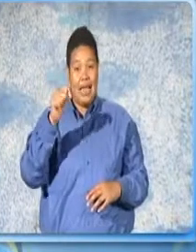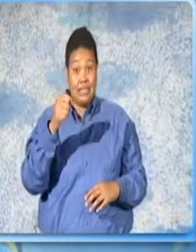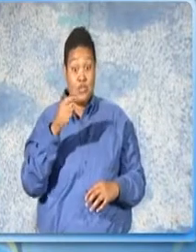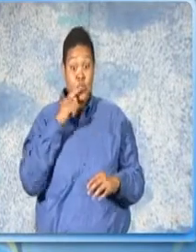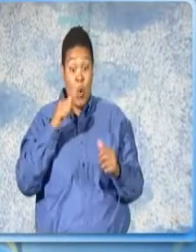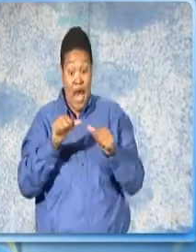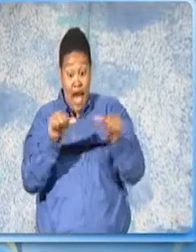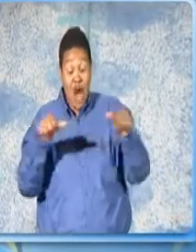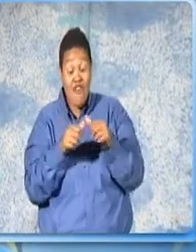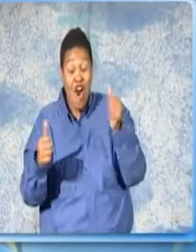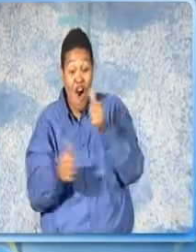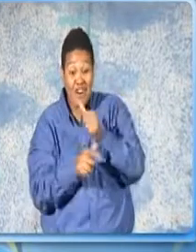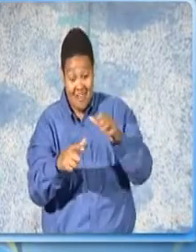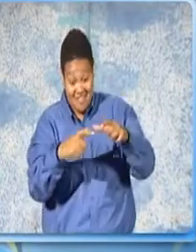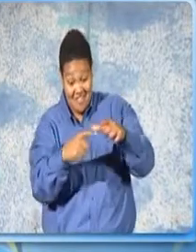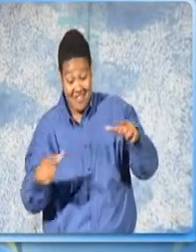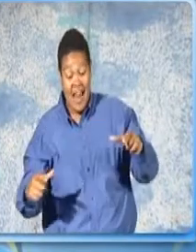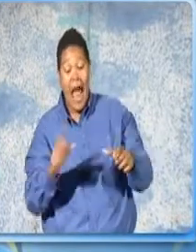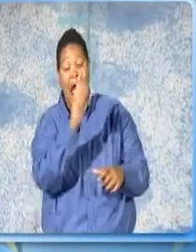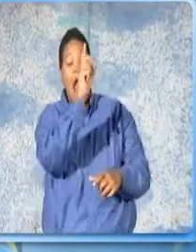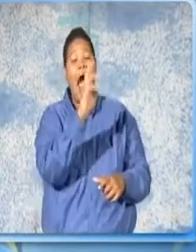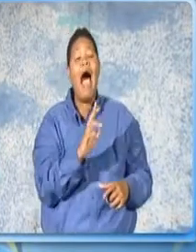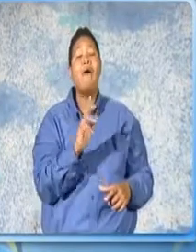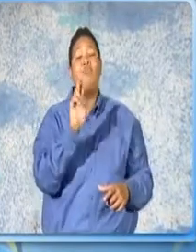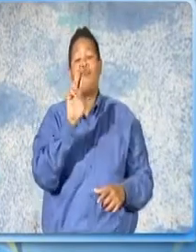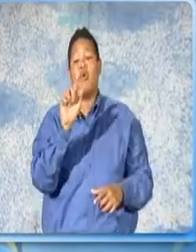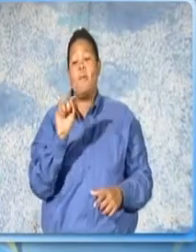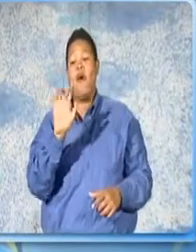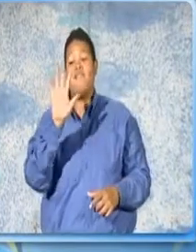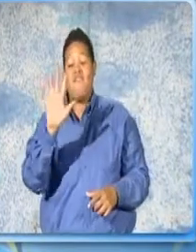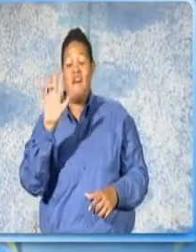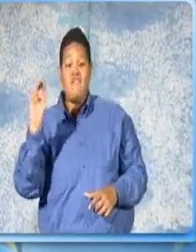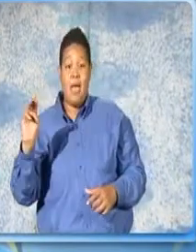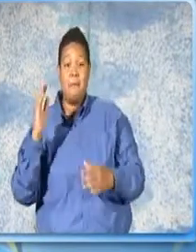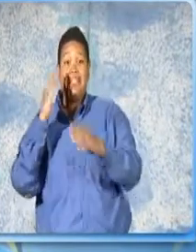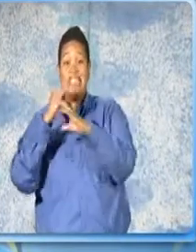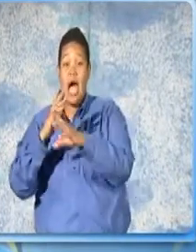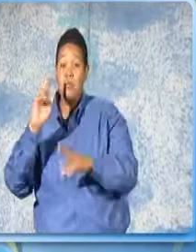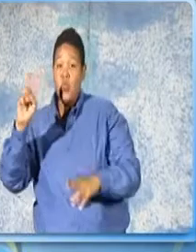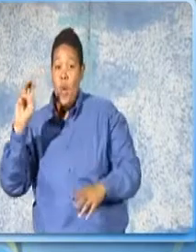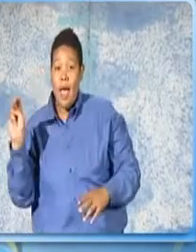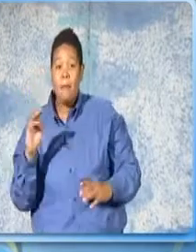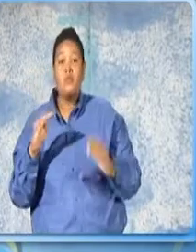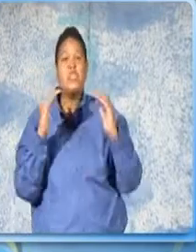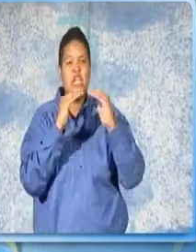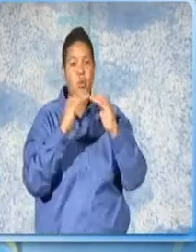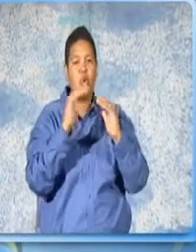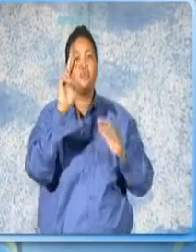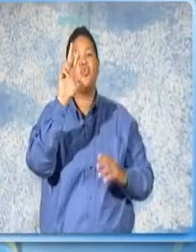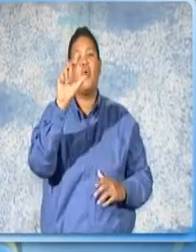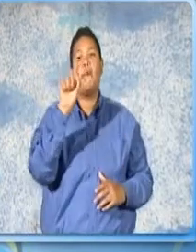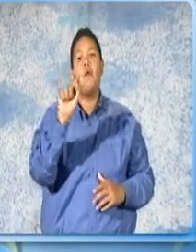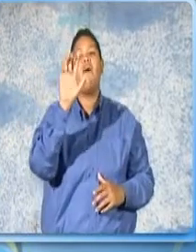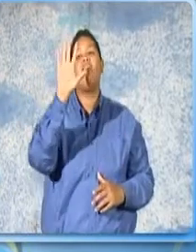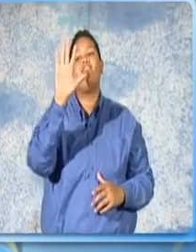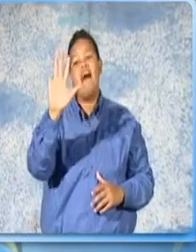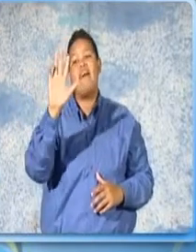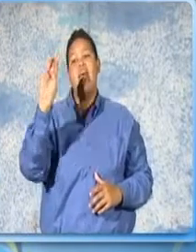ramp would be half of 3.5 meters times 2 meters, which is 3.5 meters